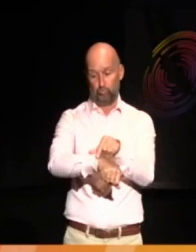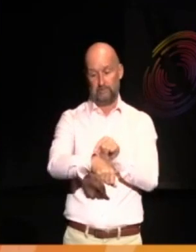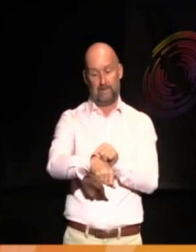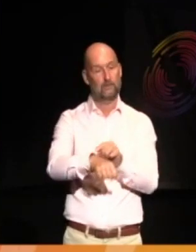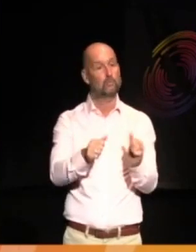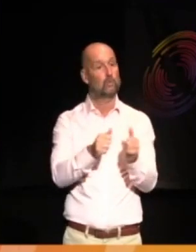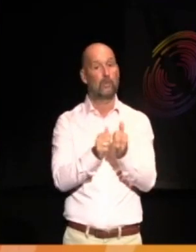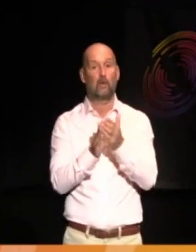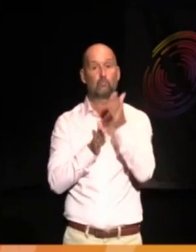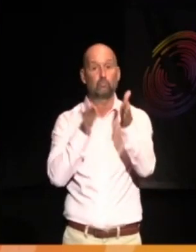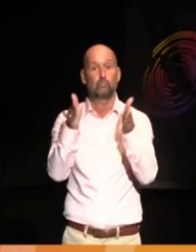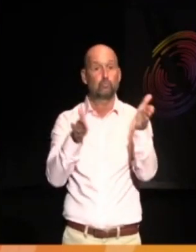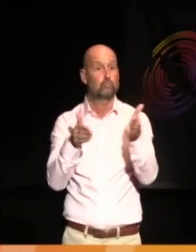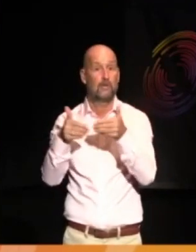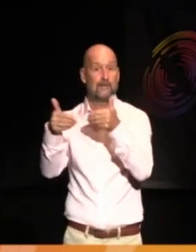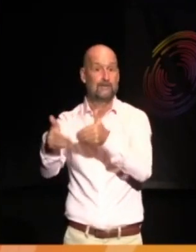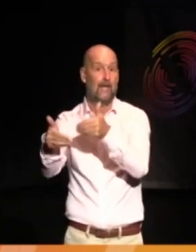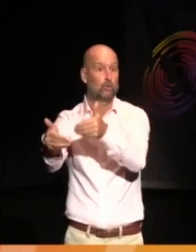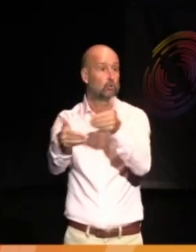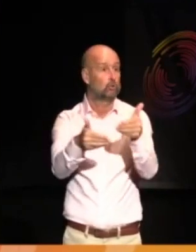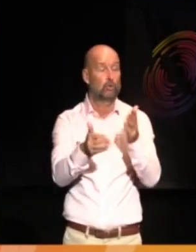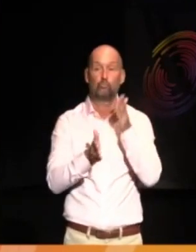everything, go to all the different sessions, etc.